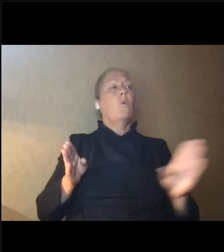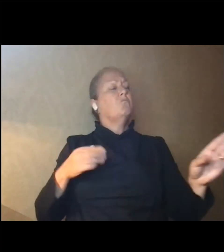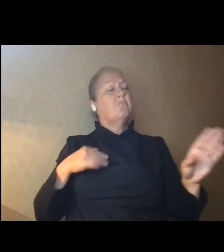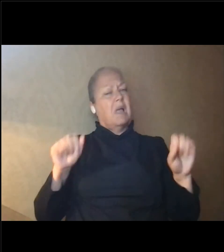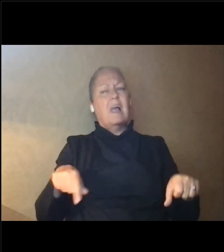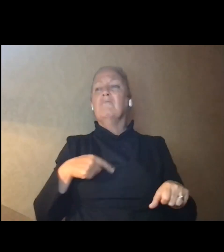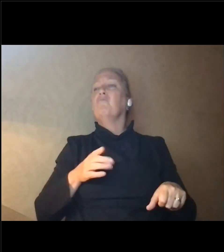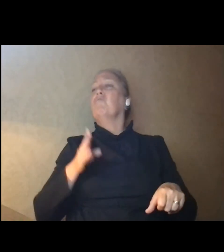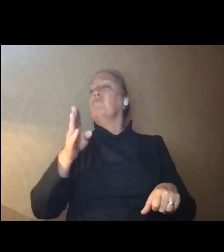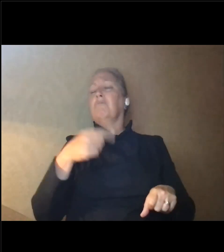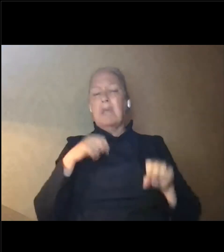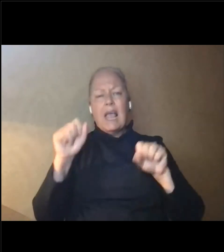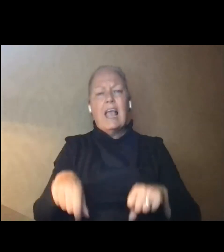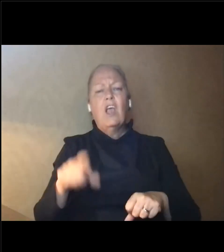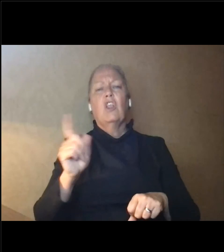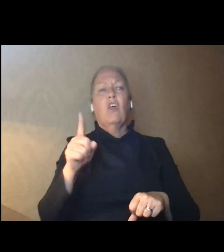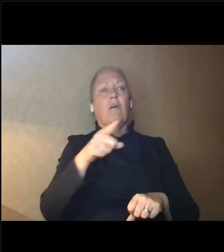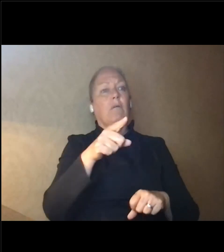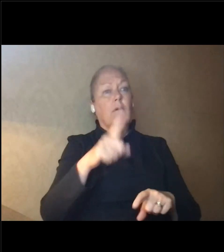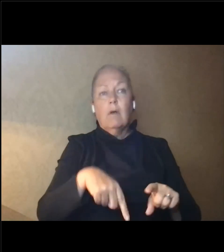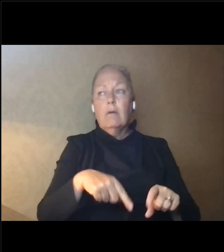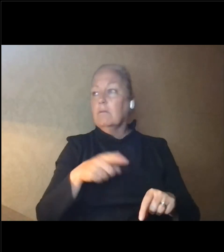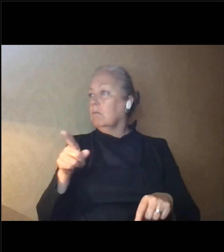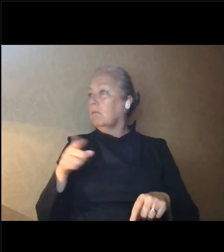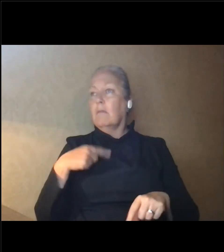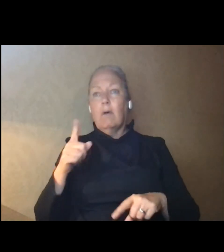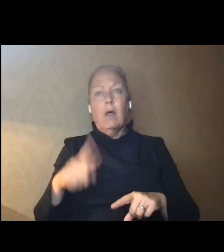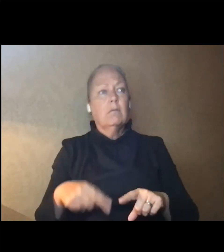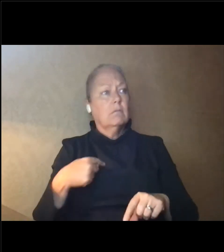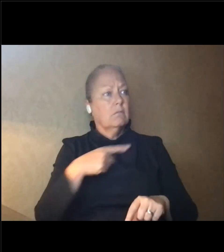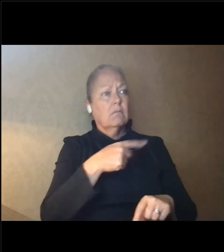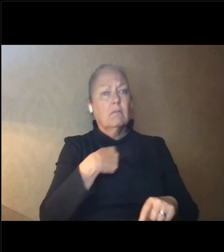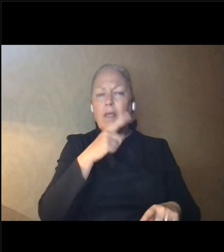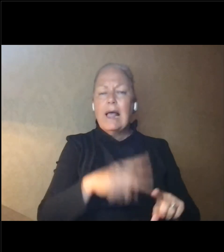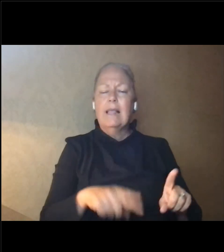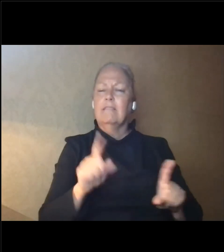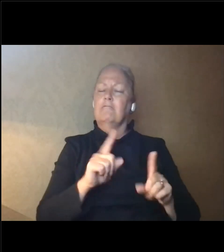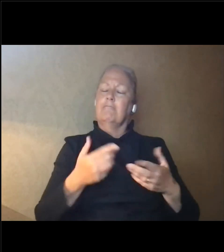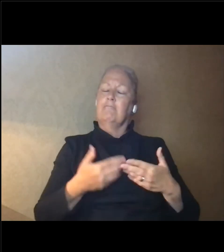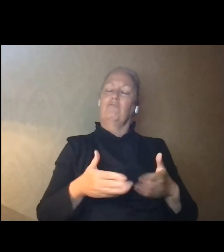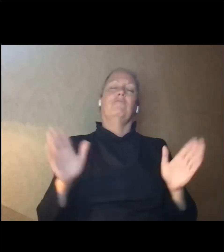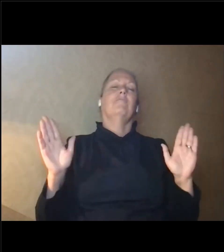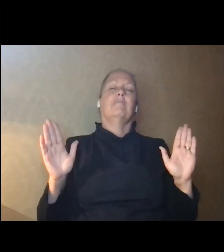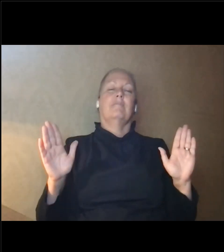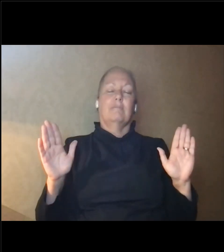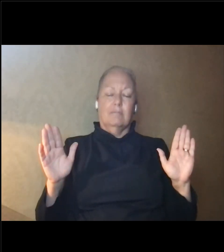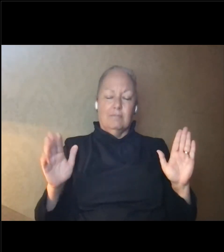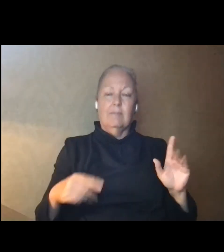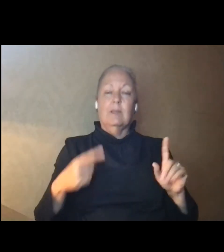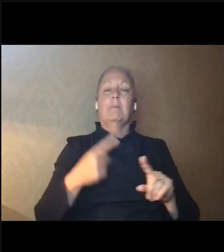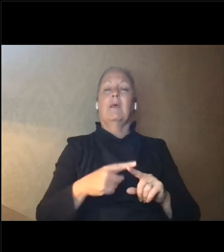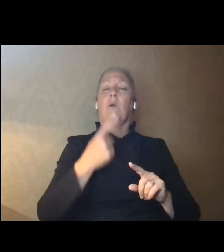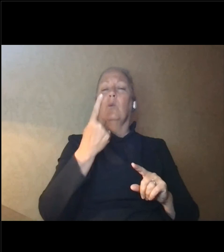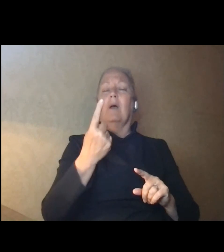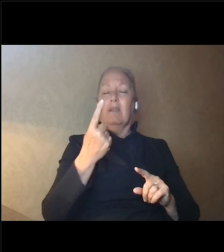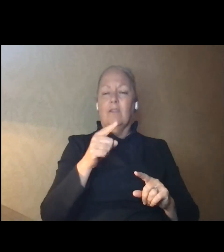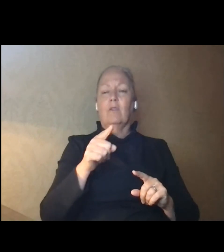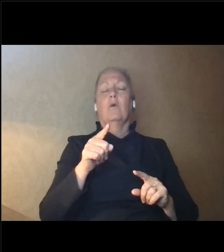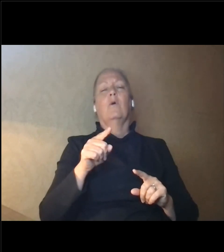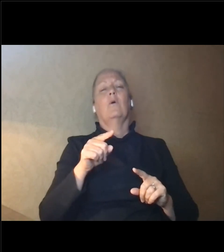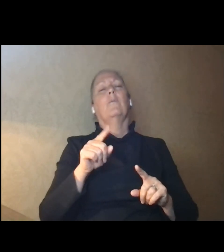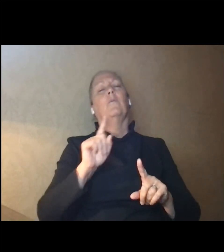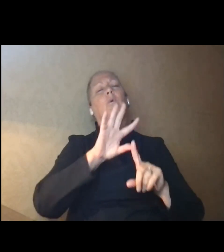Dake, and she had a very important cultural issue, which was that she needed to have a female